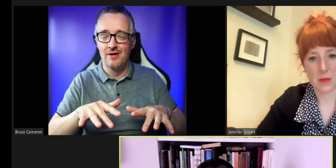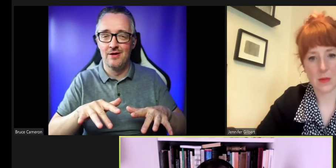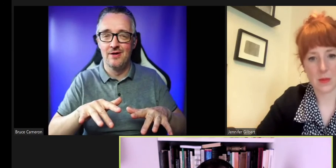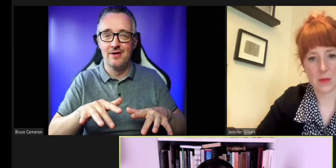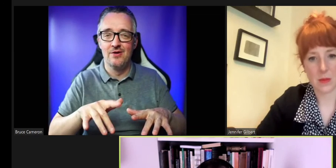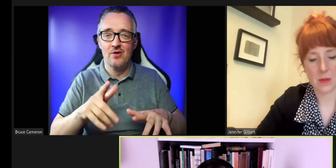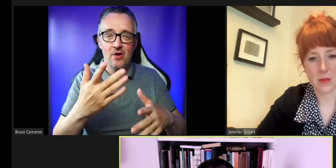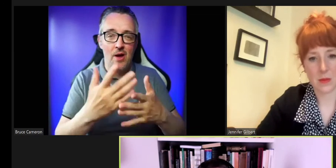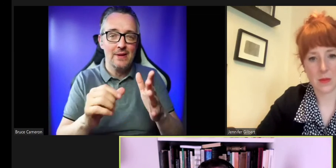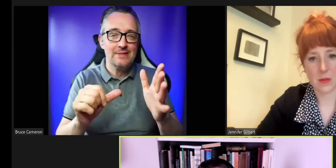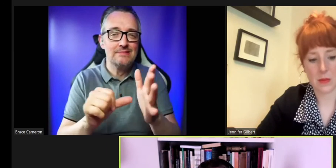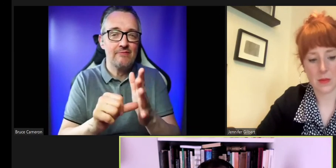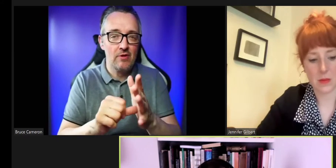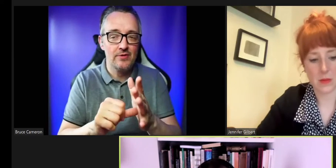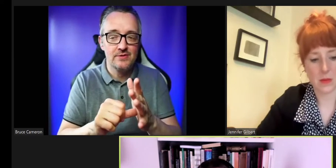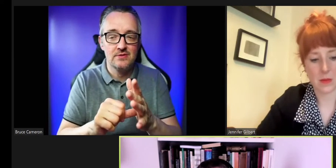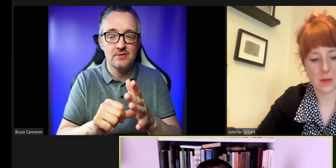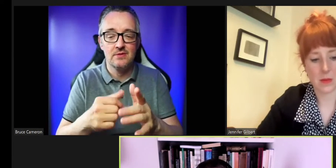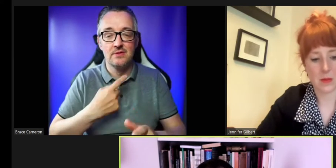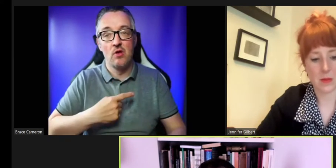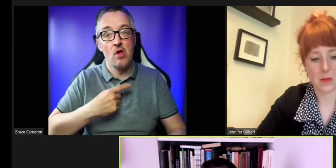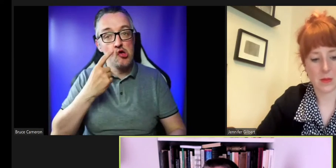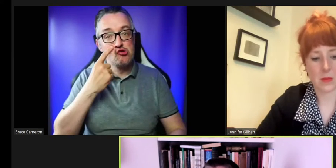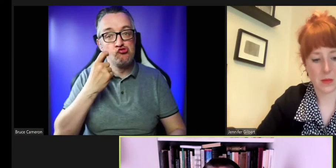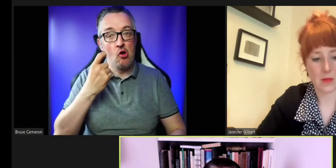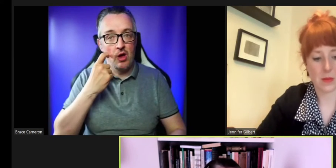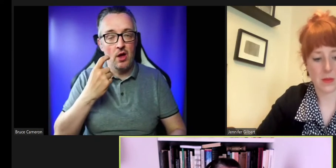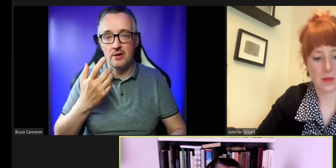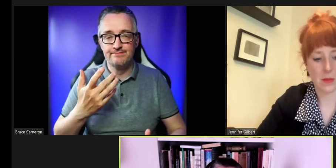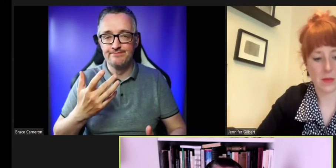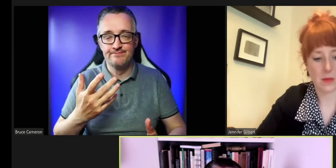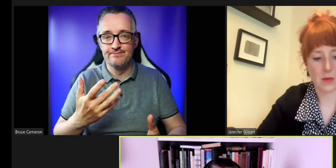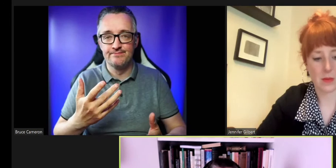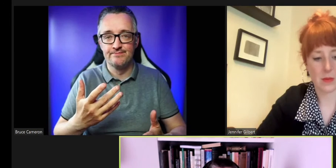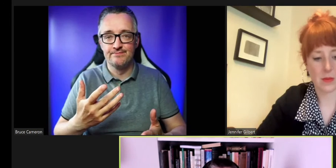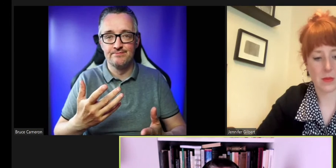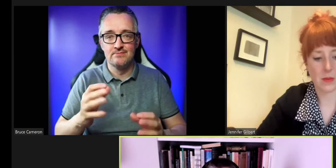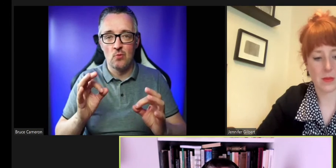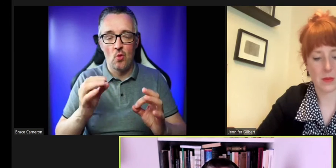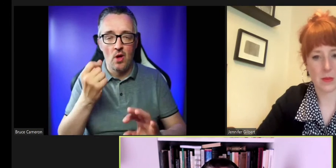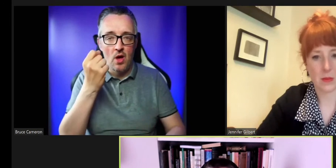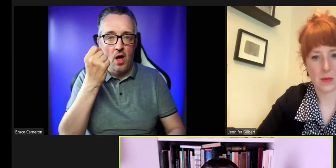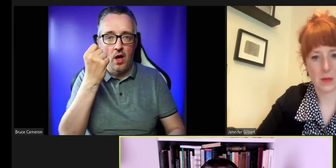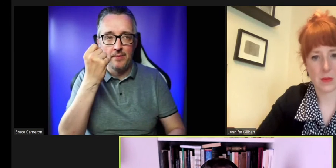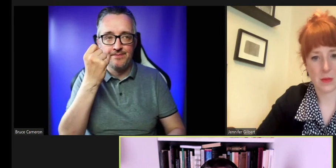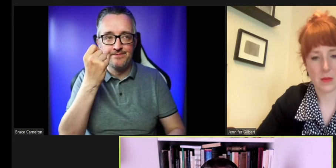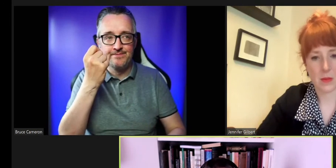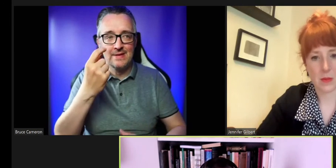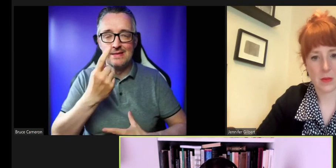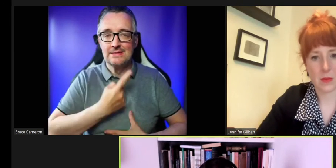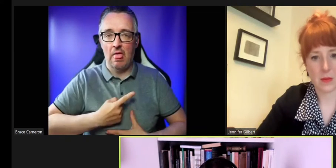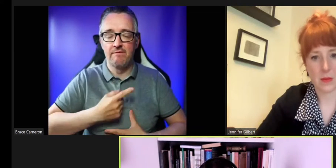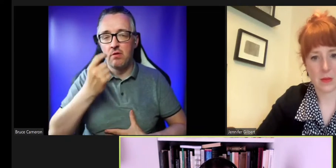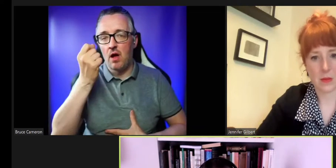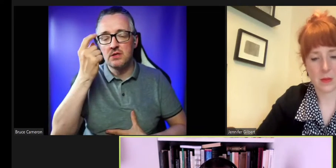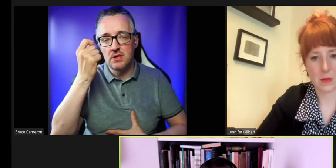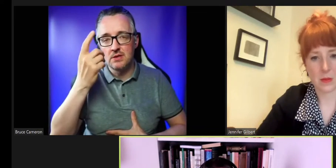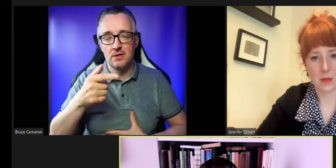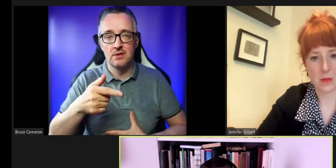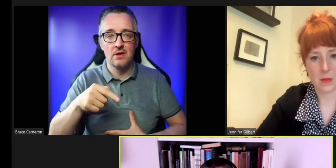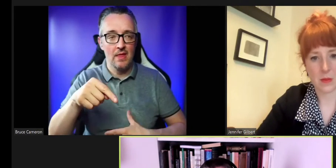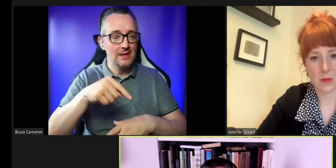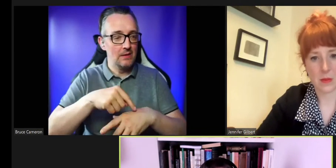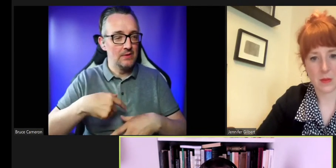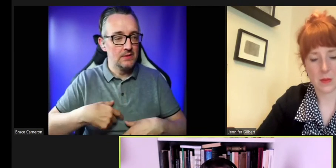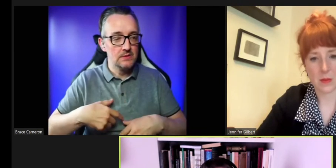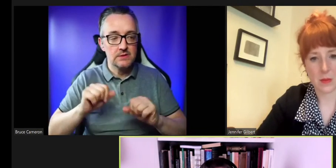I think it's hard as a younger person if you haven't had that, you know, understanding about yourself, and you're at a point where you're just